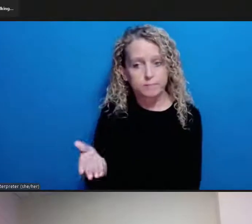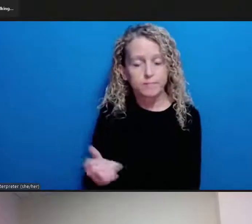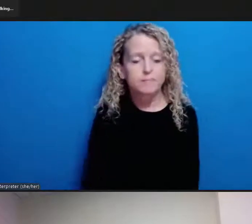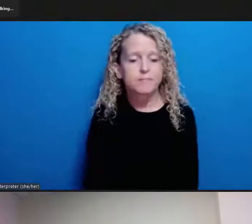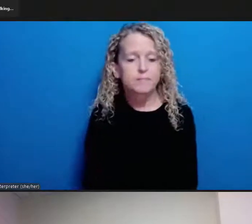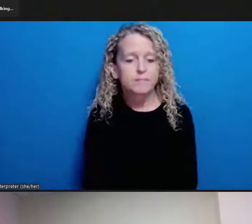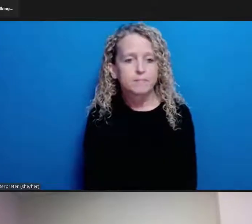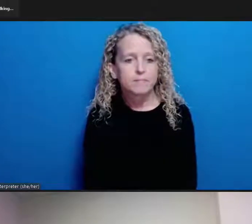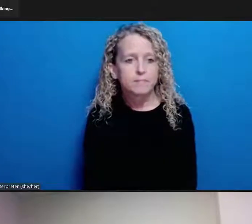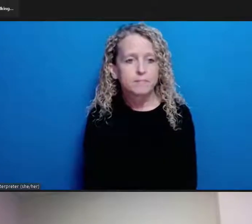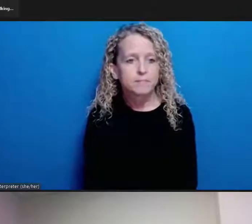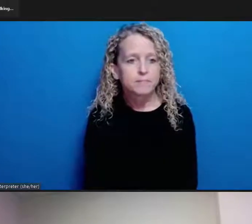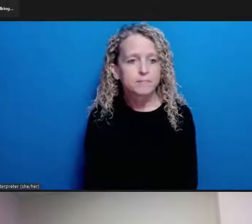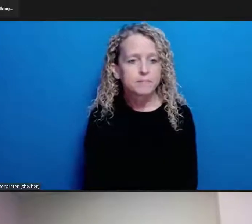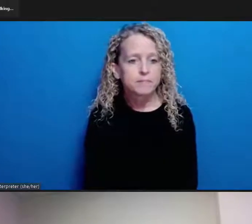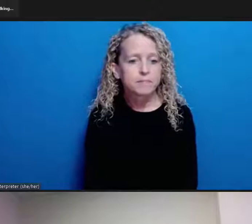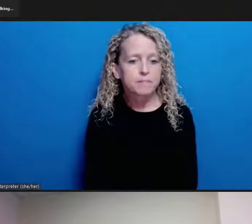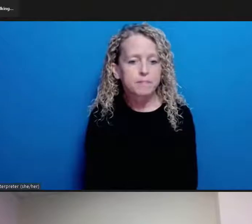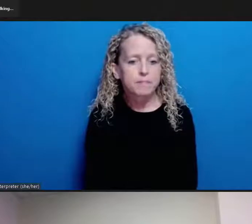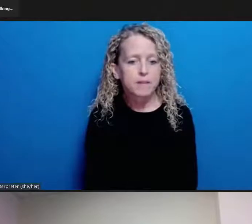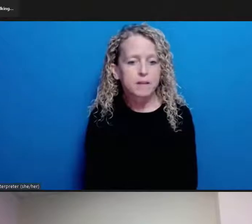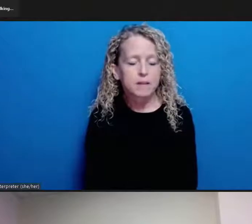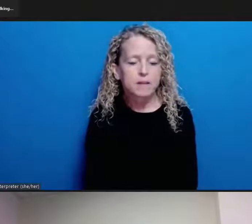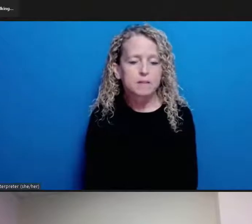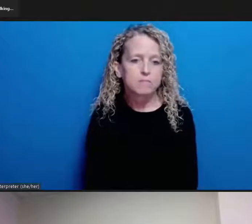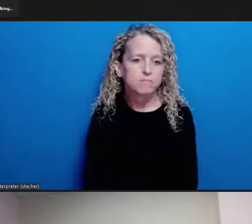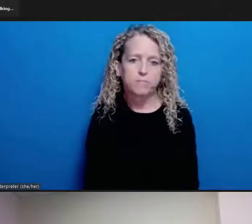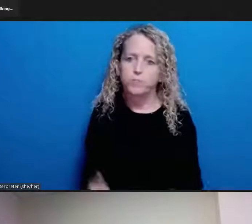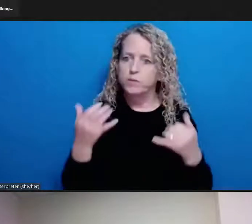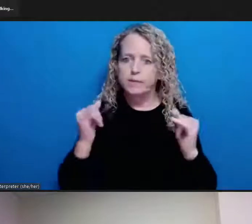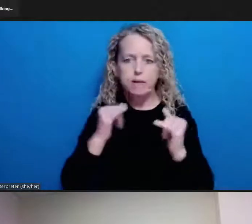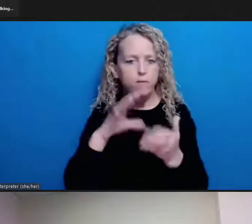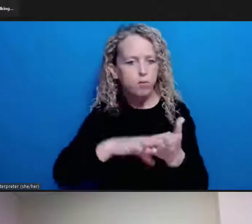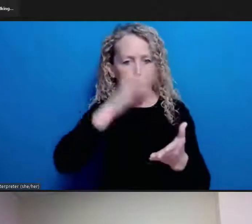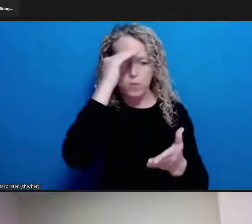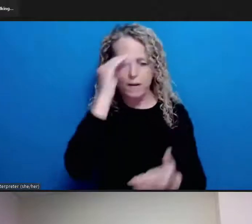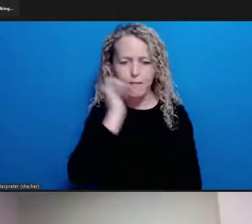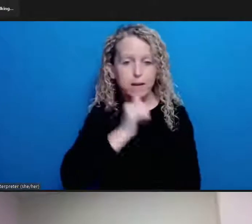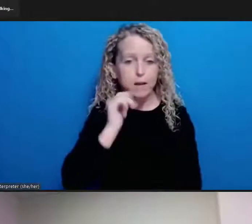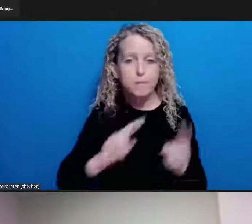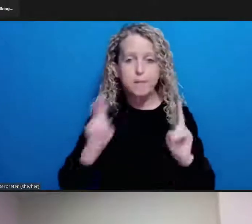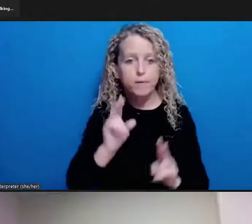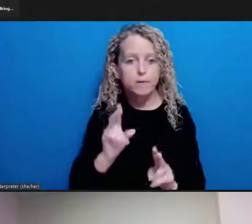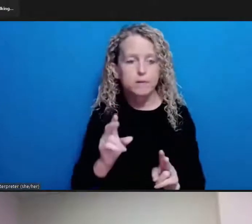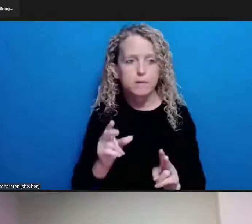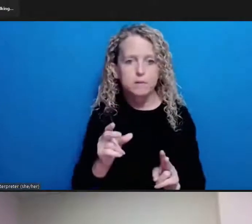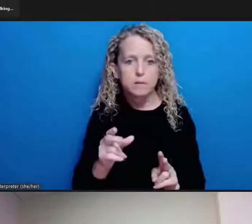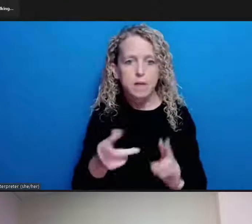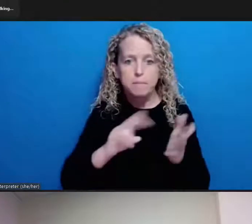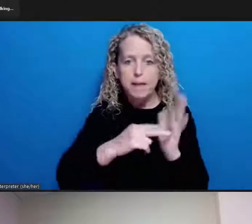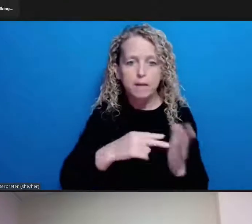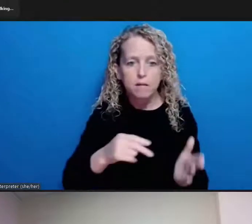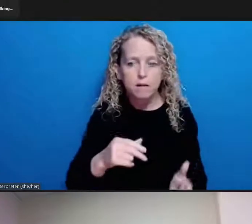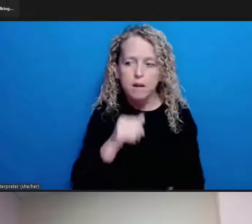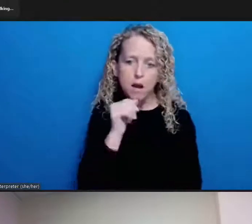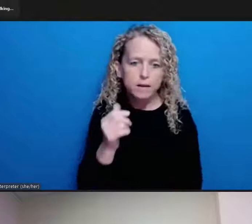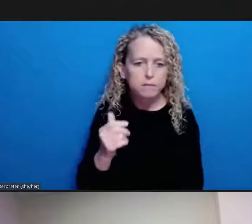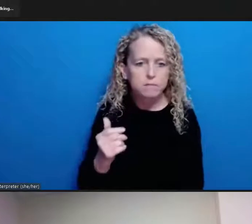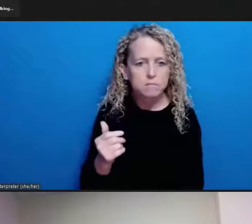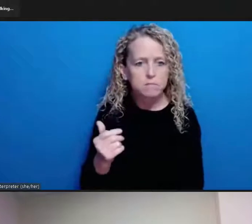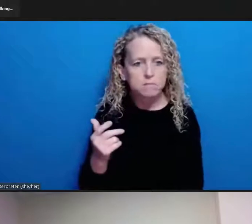We're still always learning. I appreciate you saying that, people aren't being insensitive, because I do think in a lot of cases people just don't